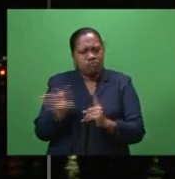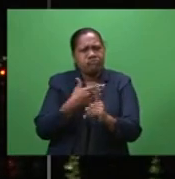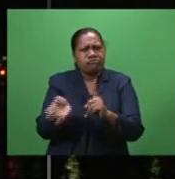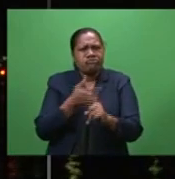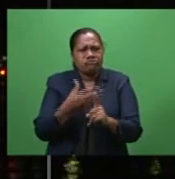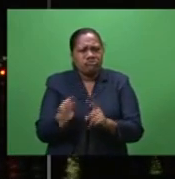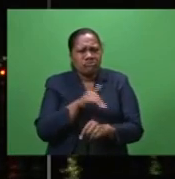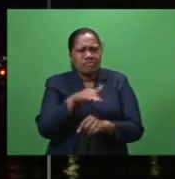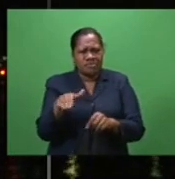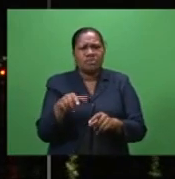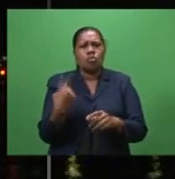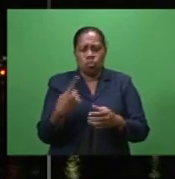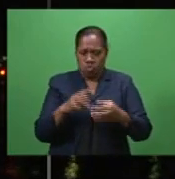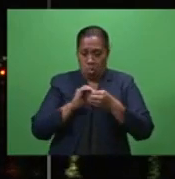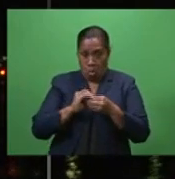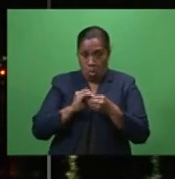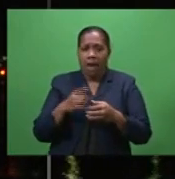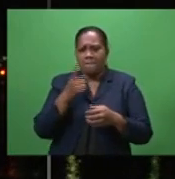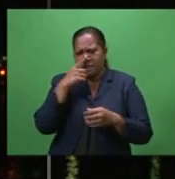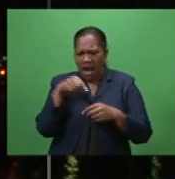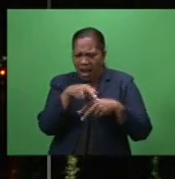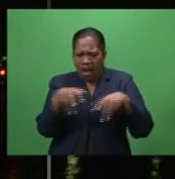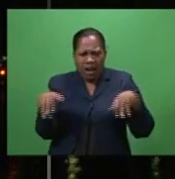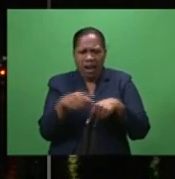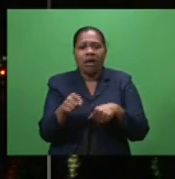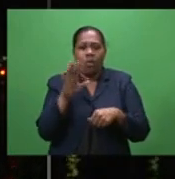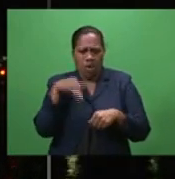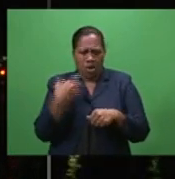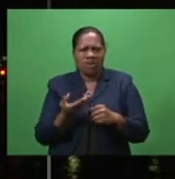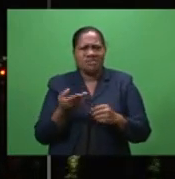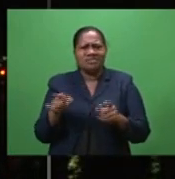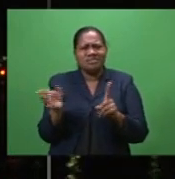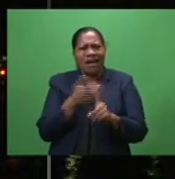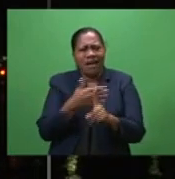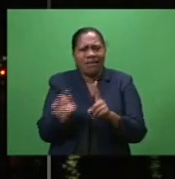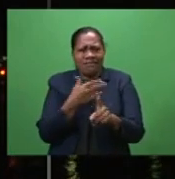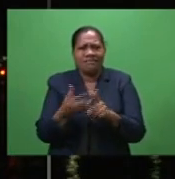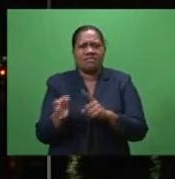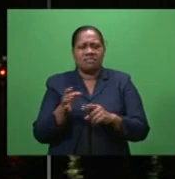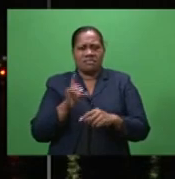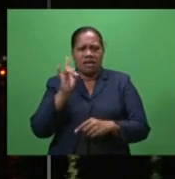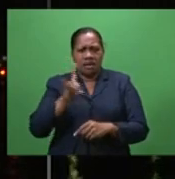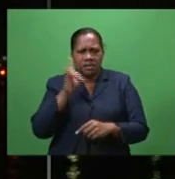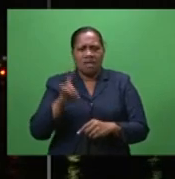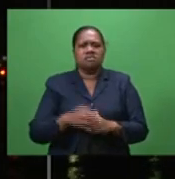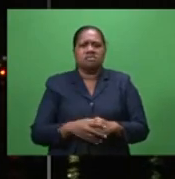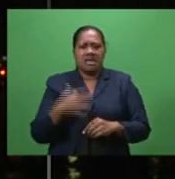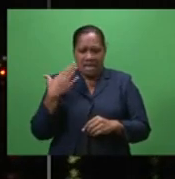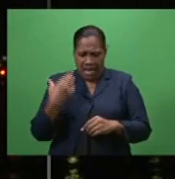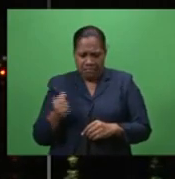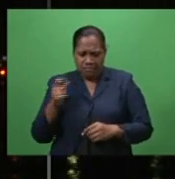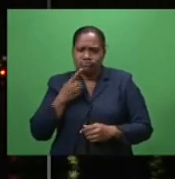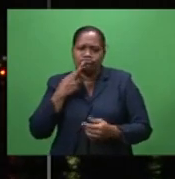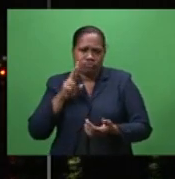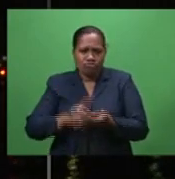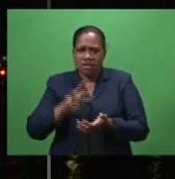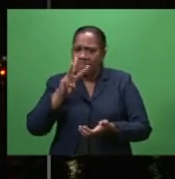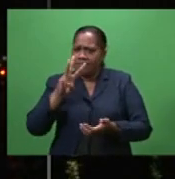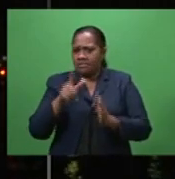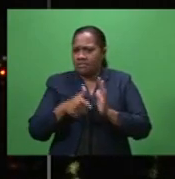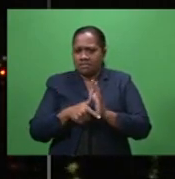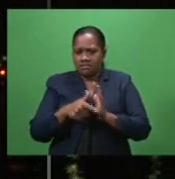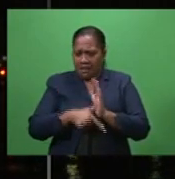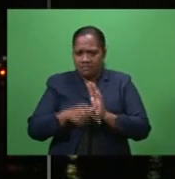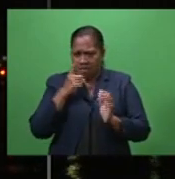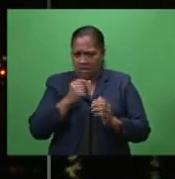in general. The SPCA says they receive at least 3 reports daily on matters related to animal cruelty and